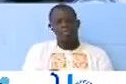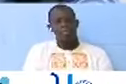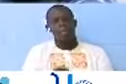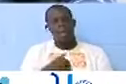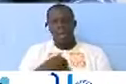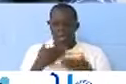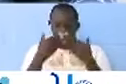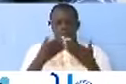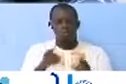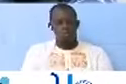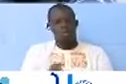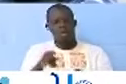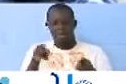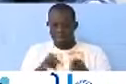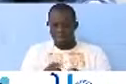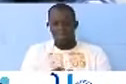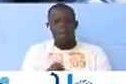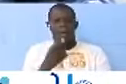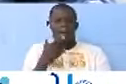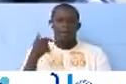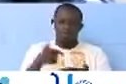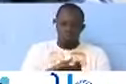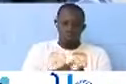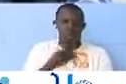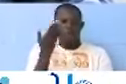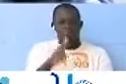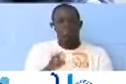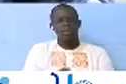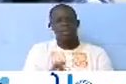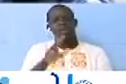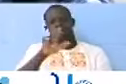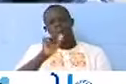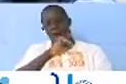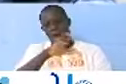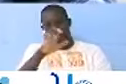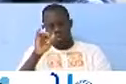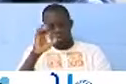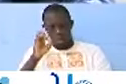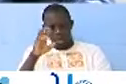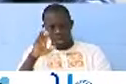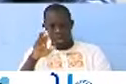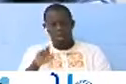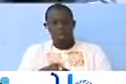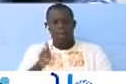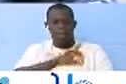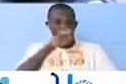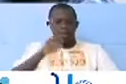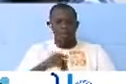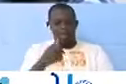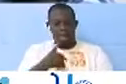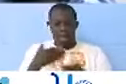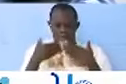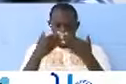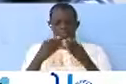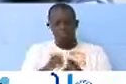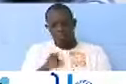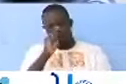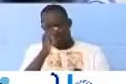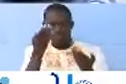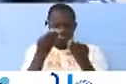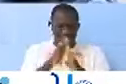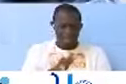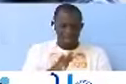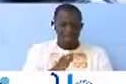I told him we are of the same blood. We are from the warrior clan. I said to him whether it is death,